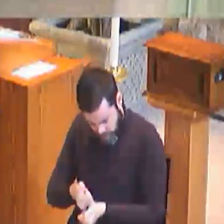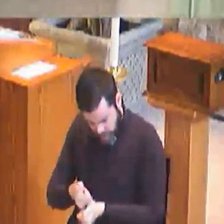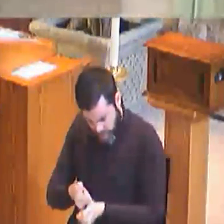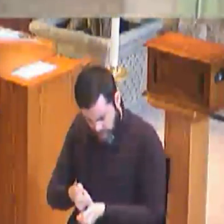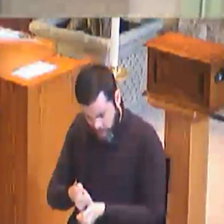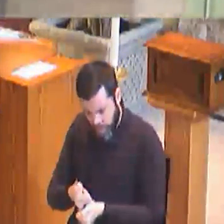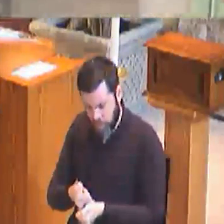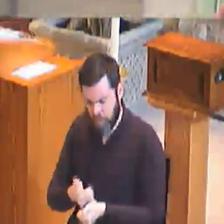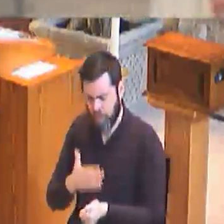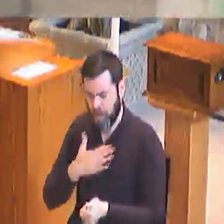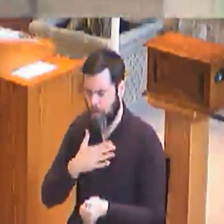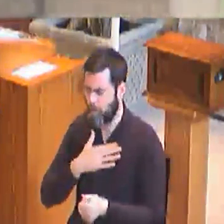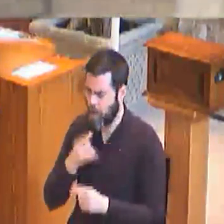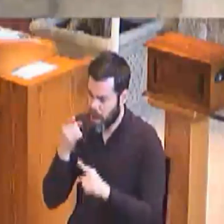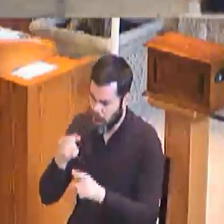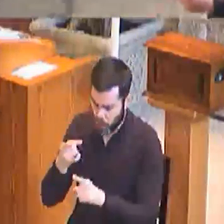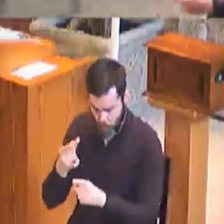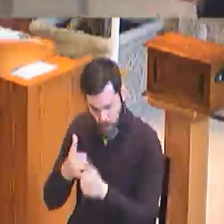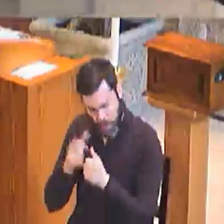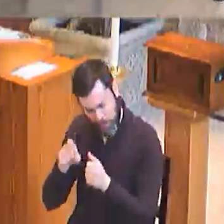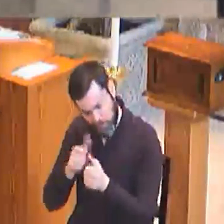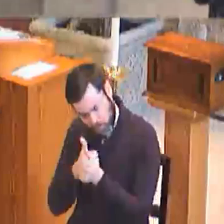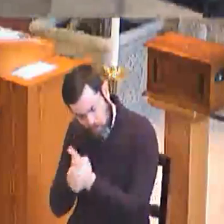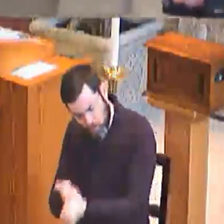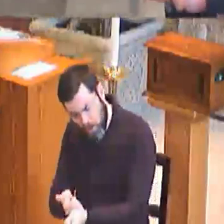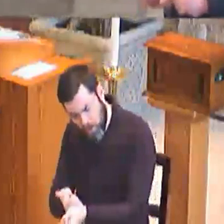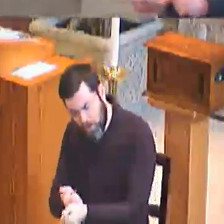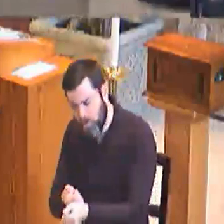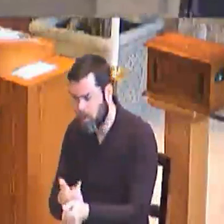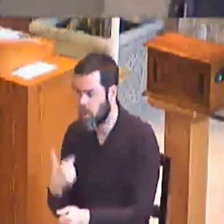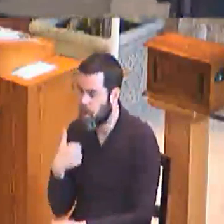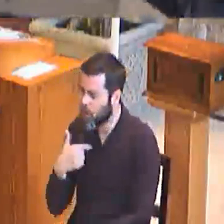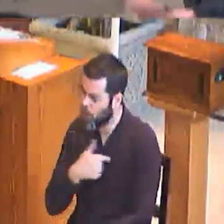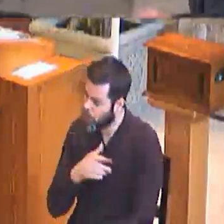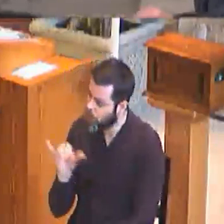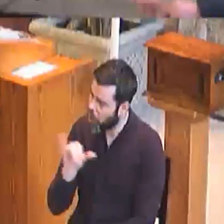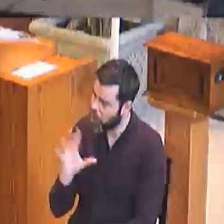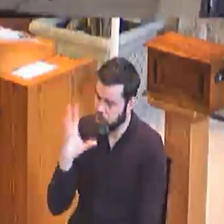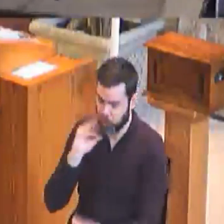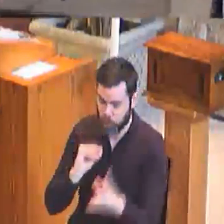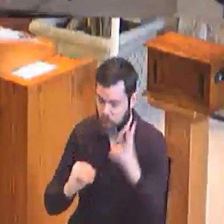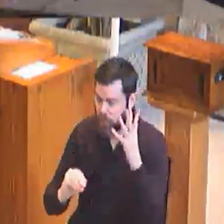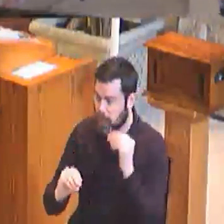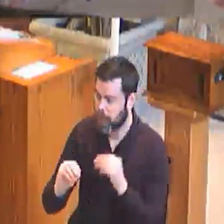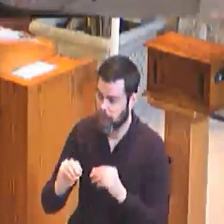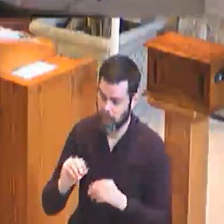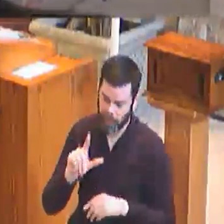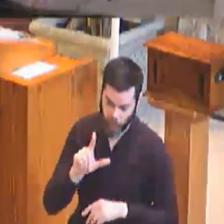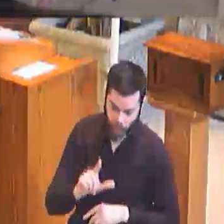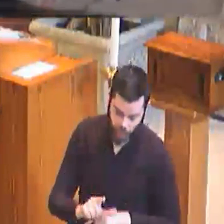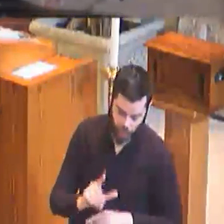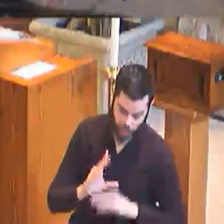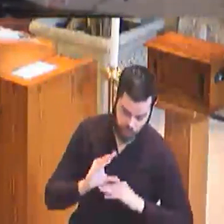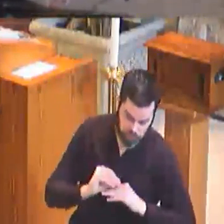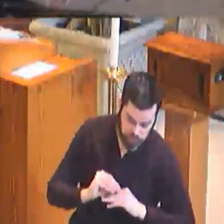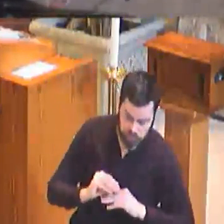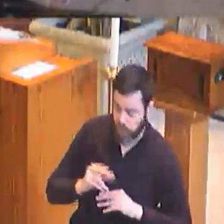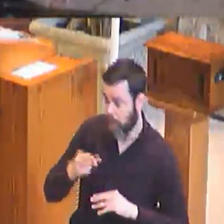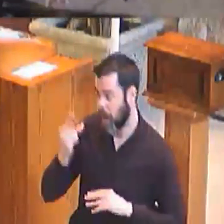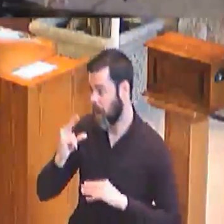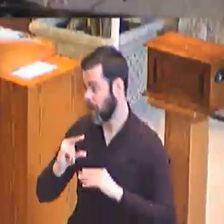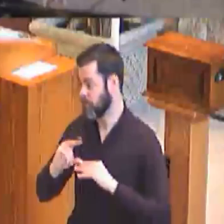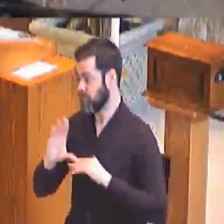in our life that we have, we too will have the lows and the highs in our own life.